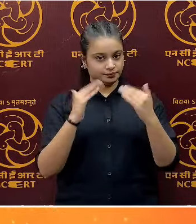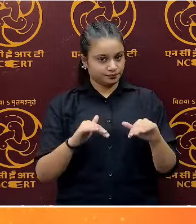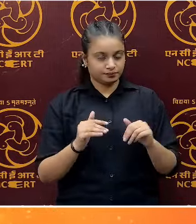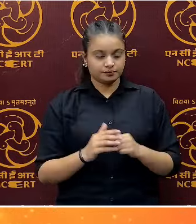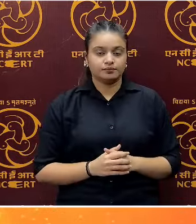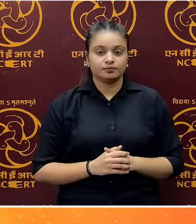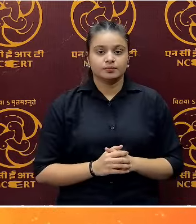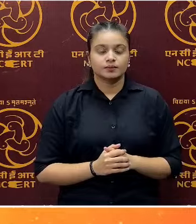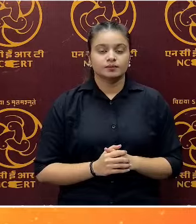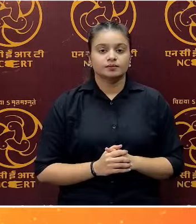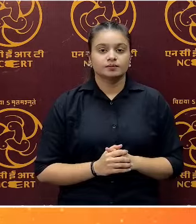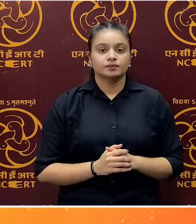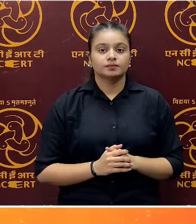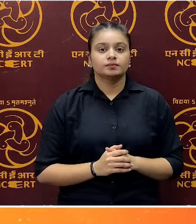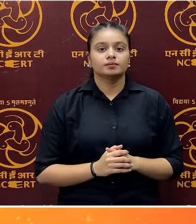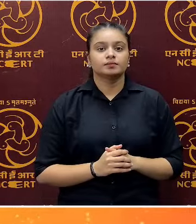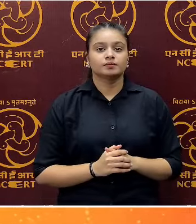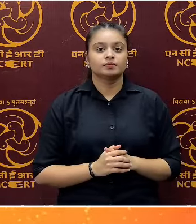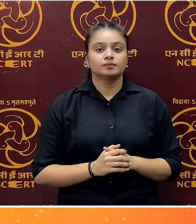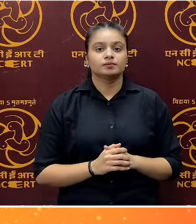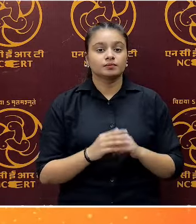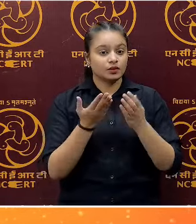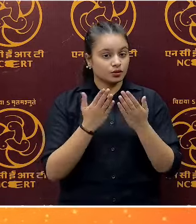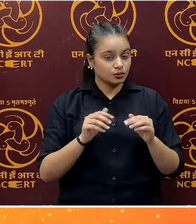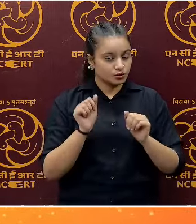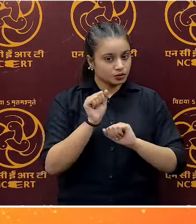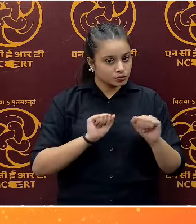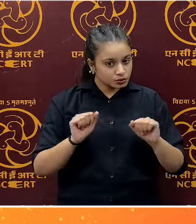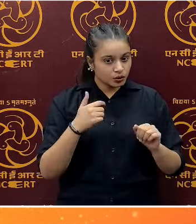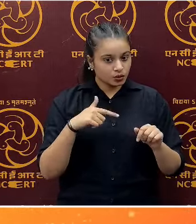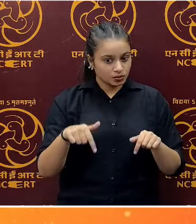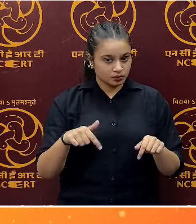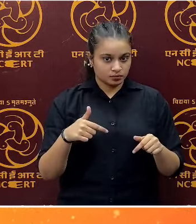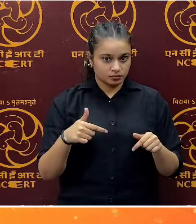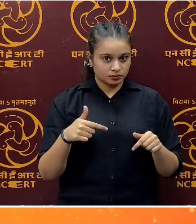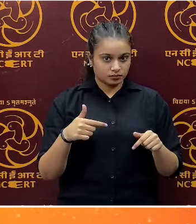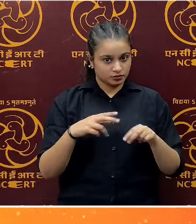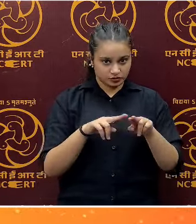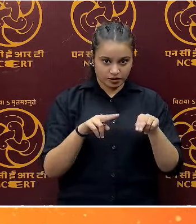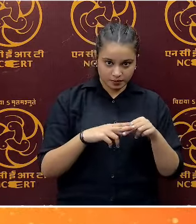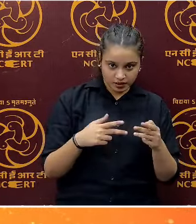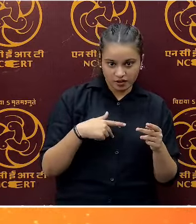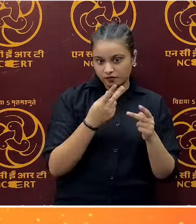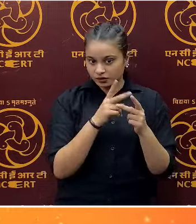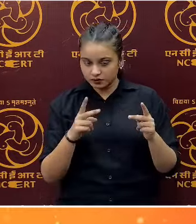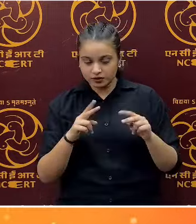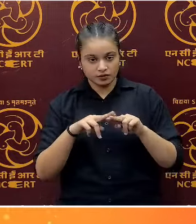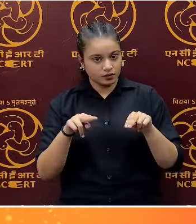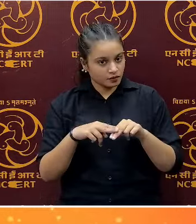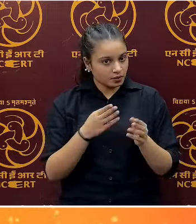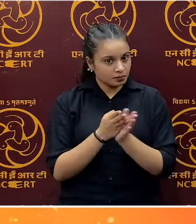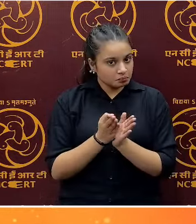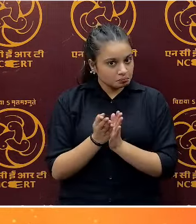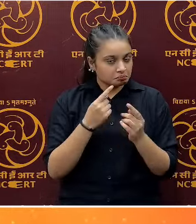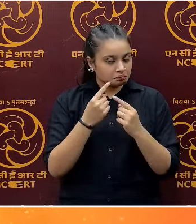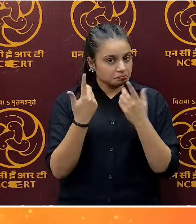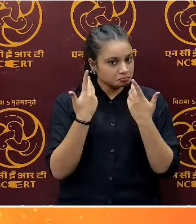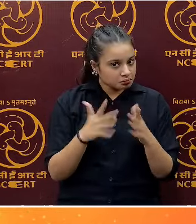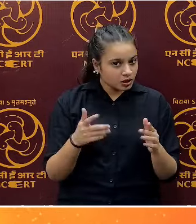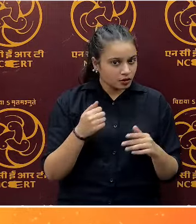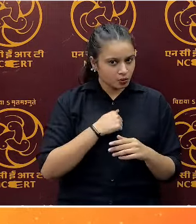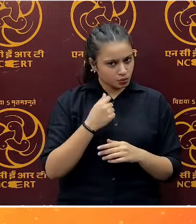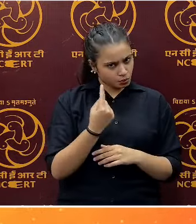Now our kids around us are like, we have a family. Yeah. We talked about different type of family also. But are we the